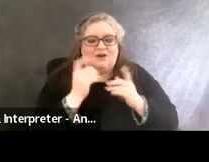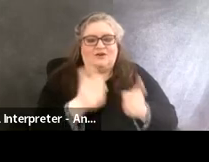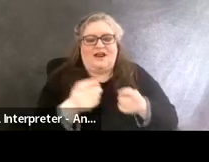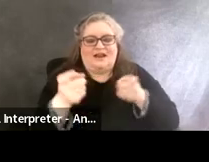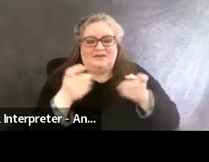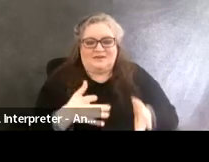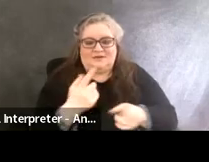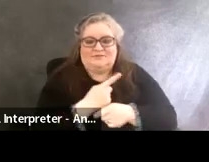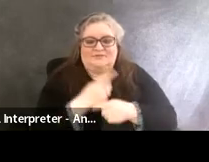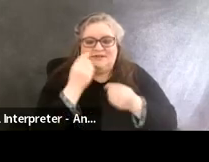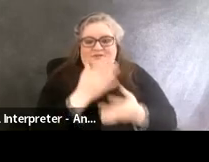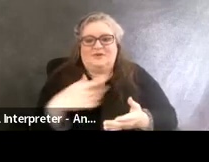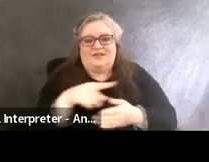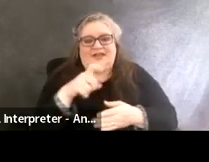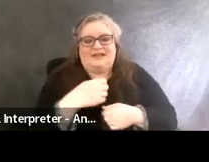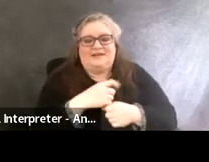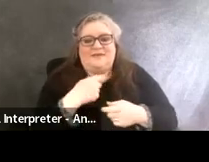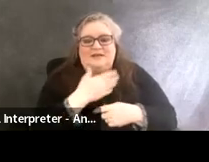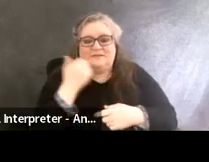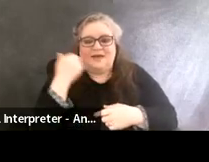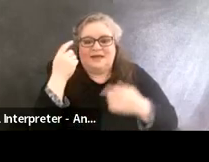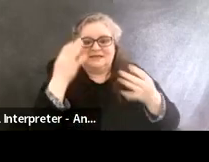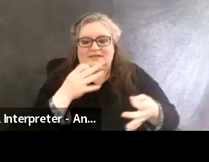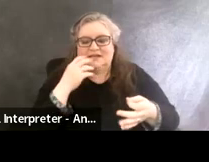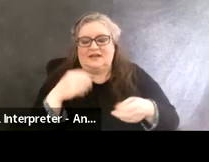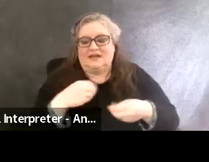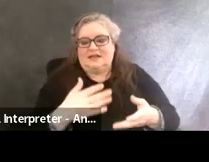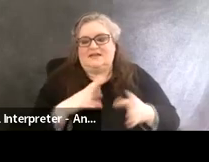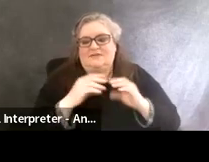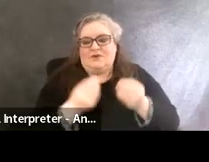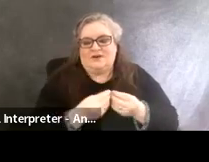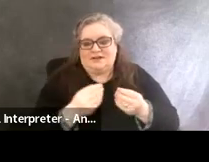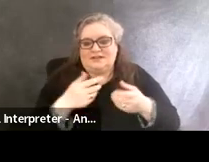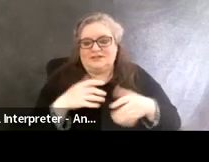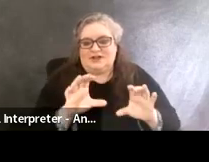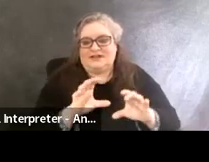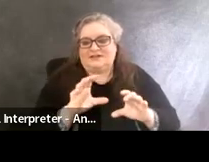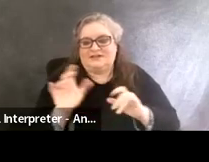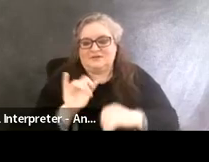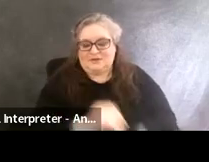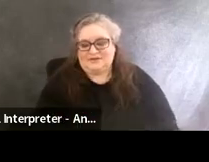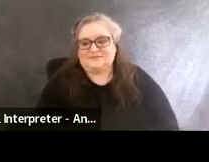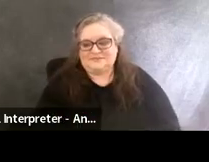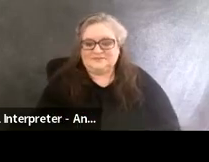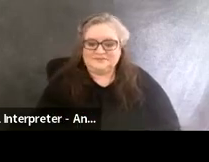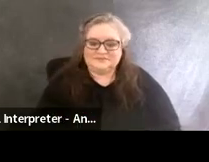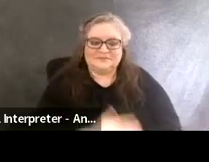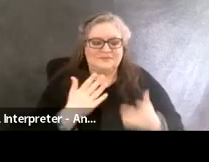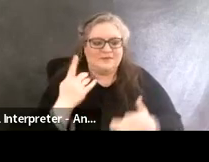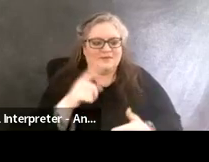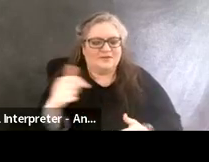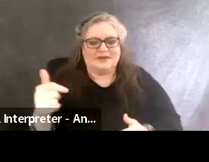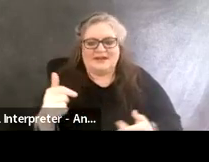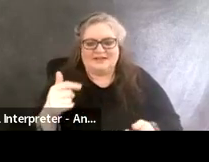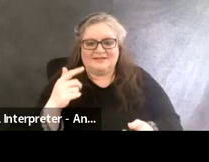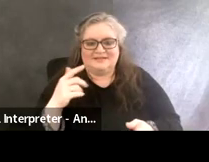the information that they need to make the best decision, and also giving the organization the chance as well. So maybe there's someone else on one